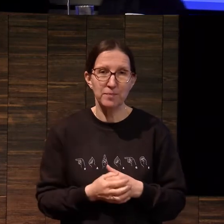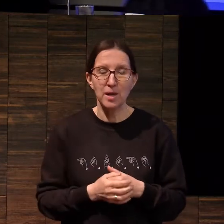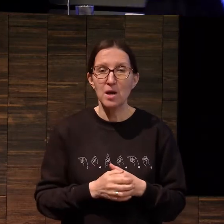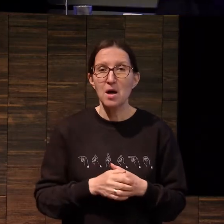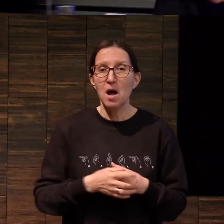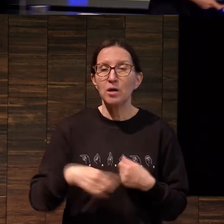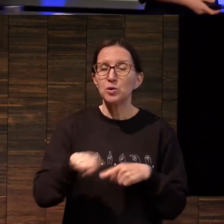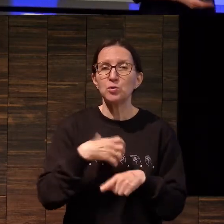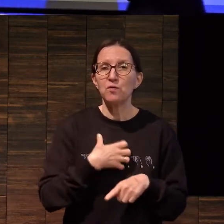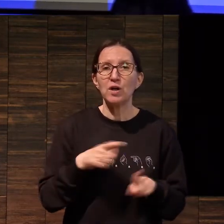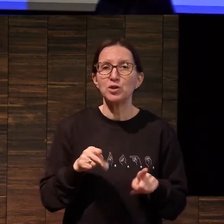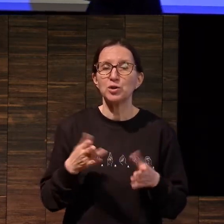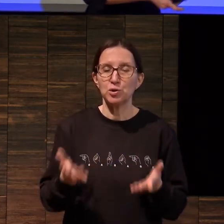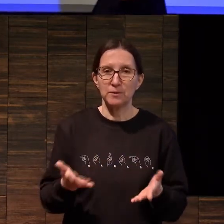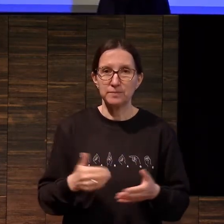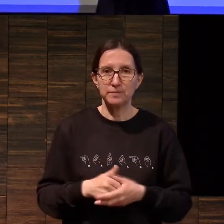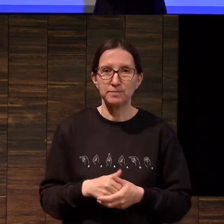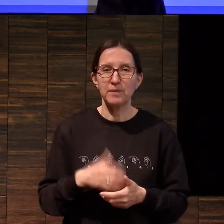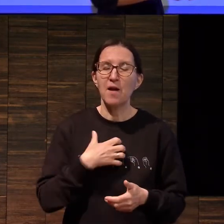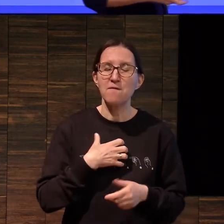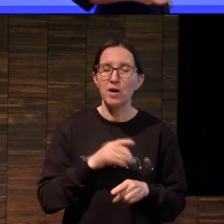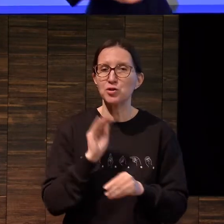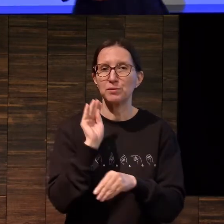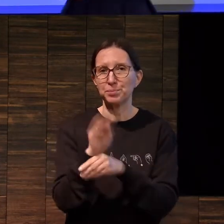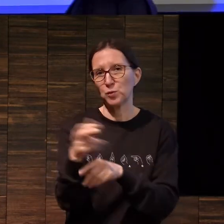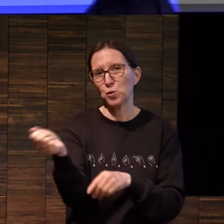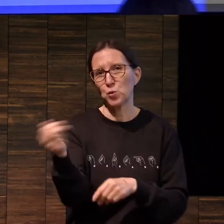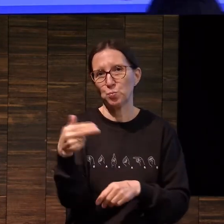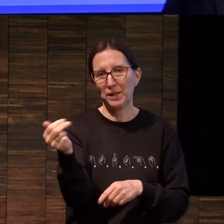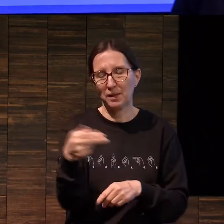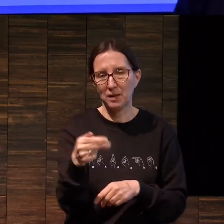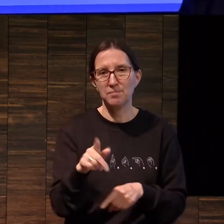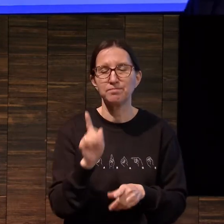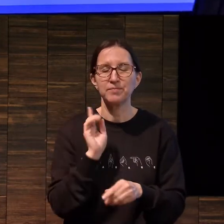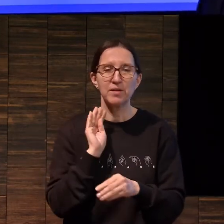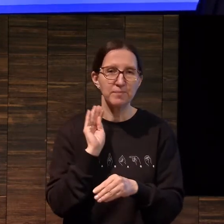and we haven't talked about deaf and hard of hearing people yet.